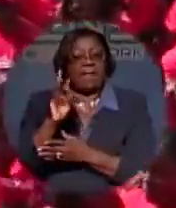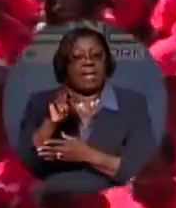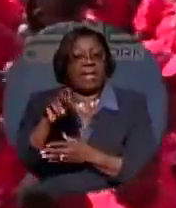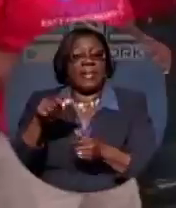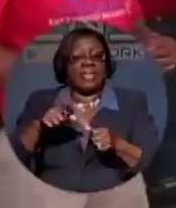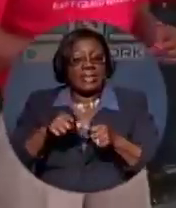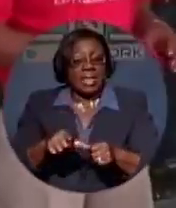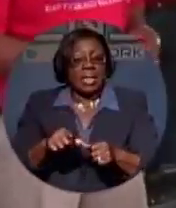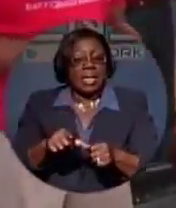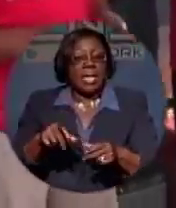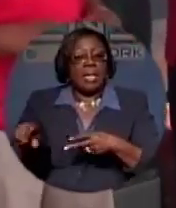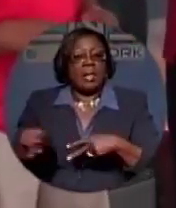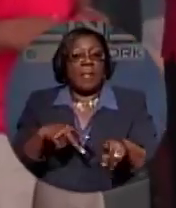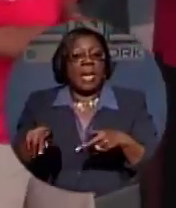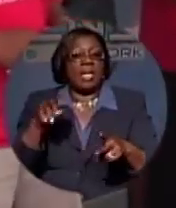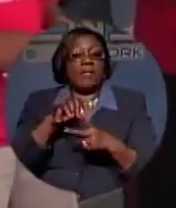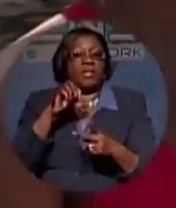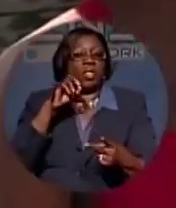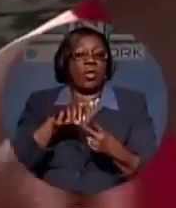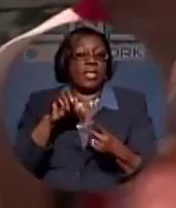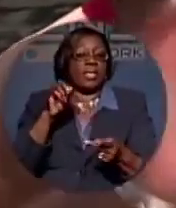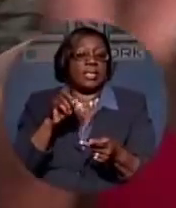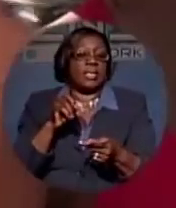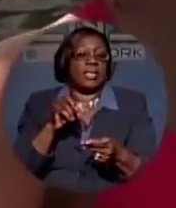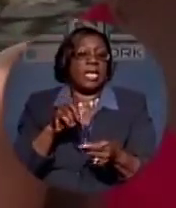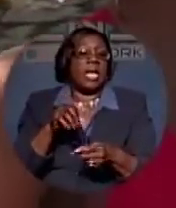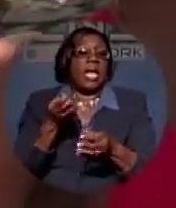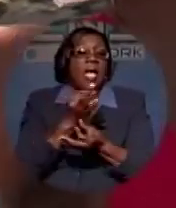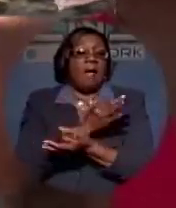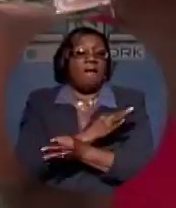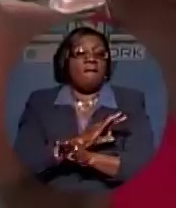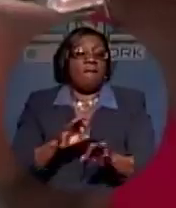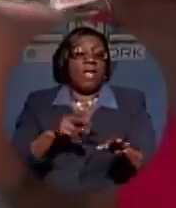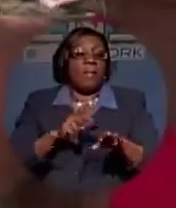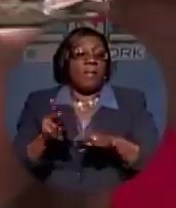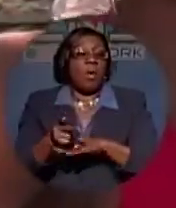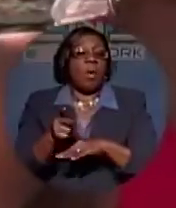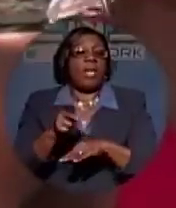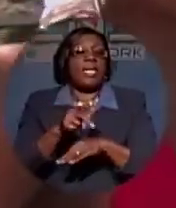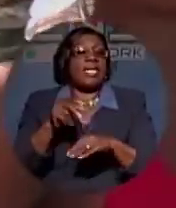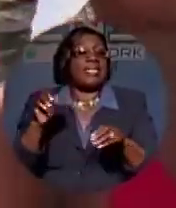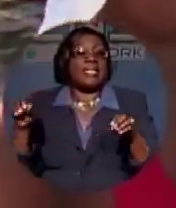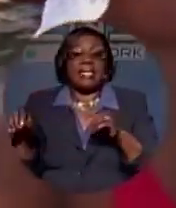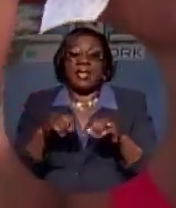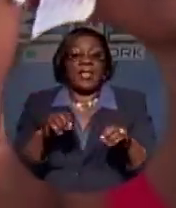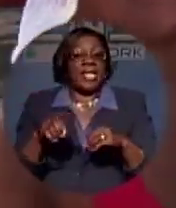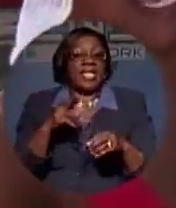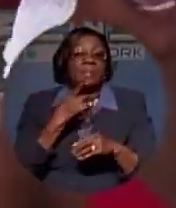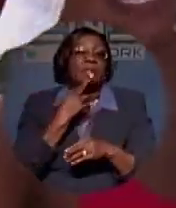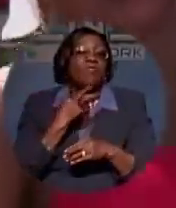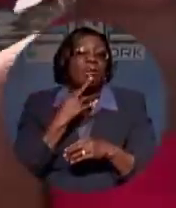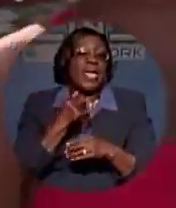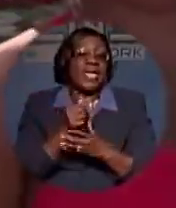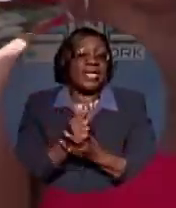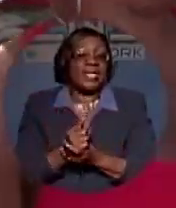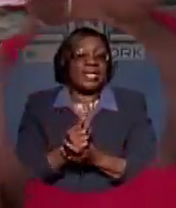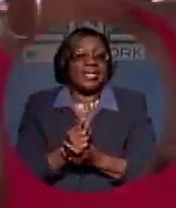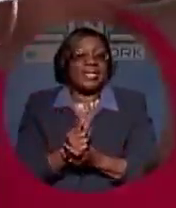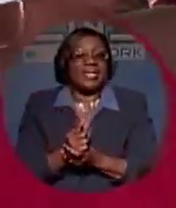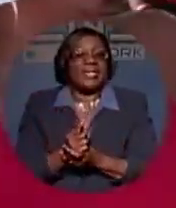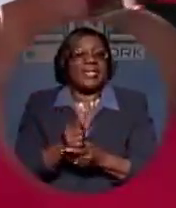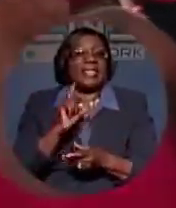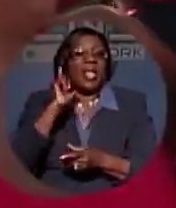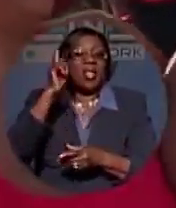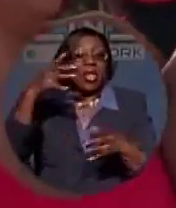times, they'd say it's Hubert Ingraham and the FNM. Freeport is nothing else but red. If you ain't red, you might as well be dead. Tell them check the